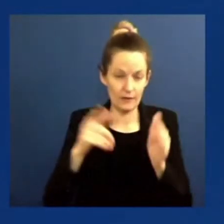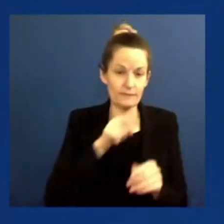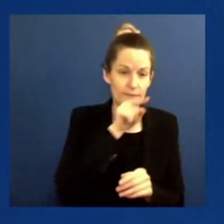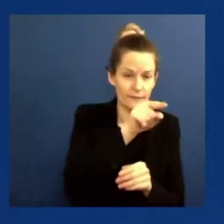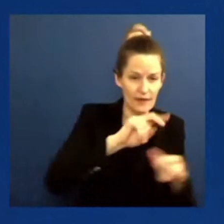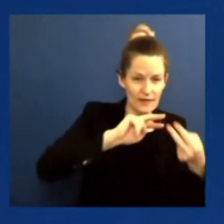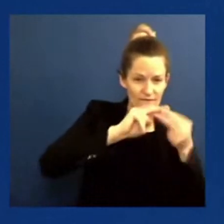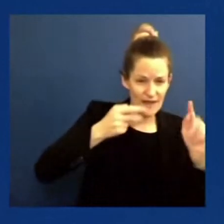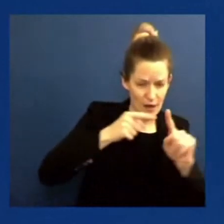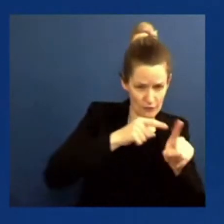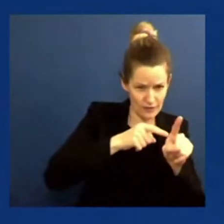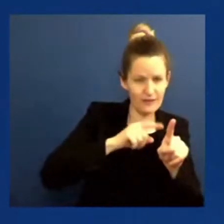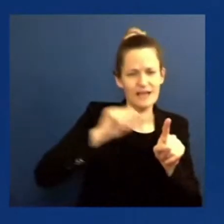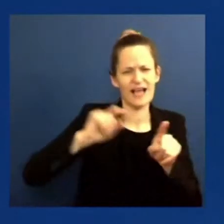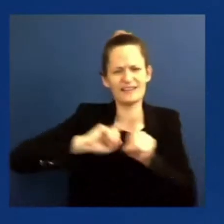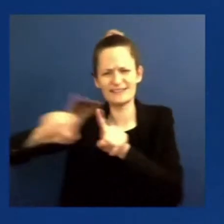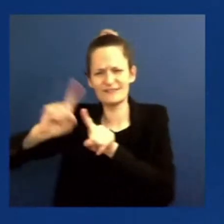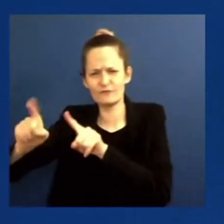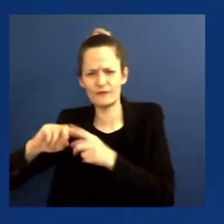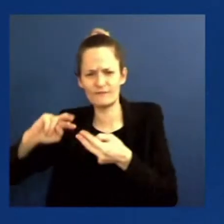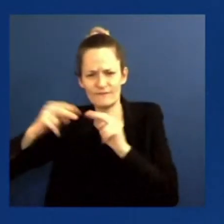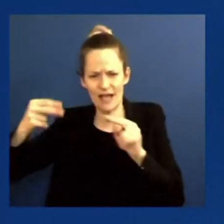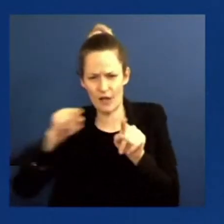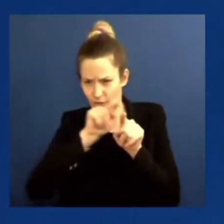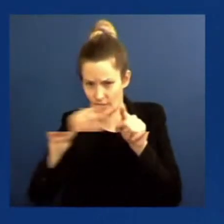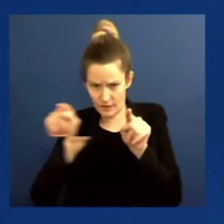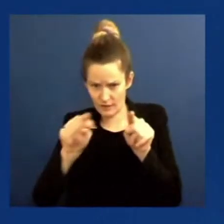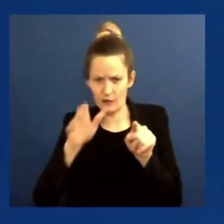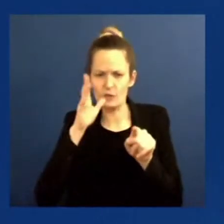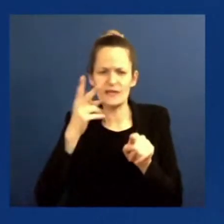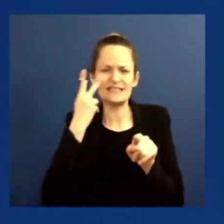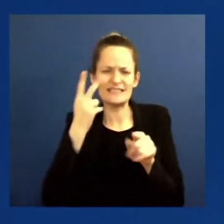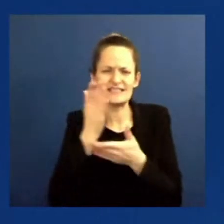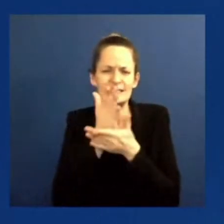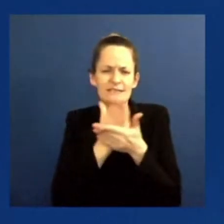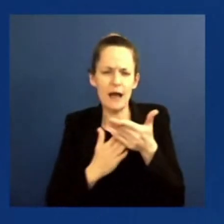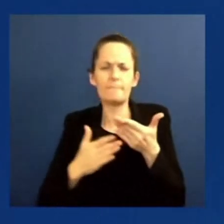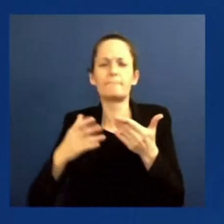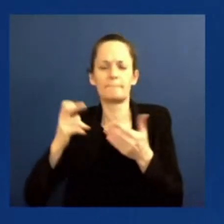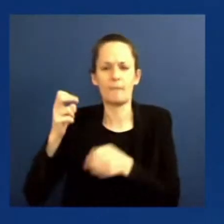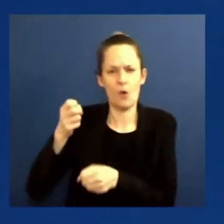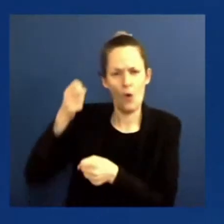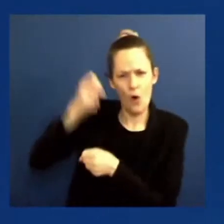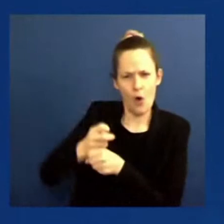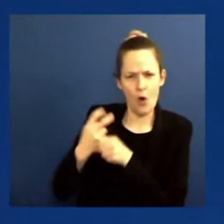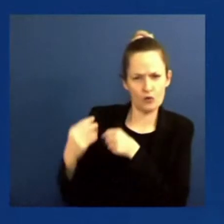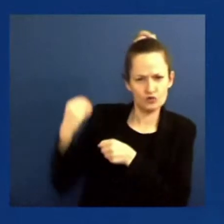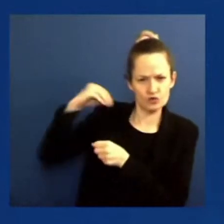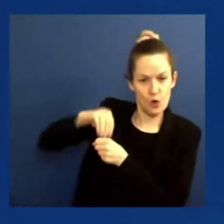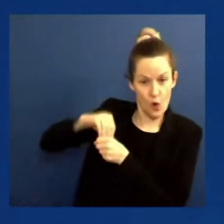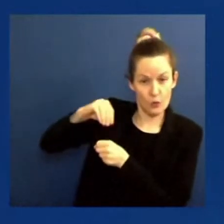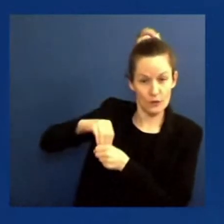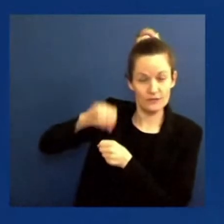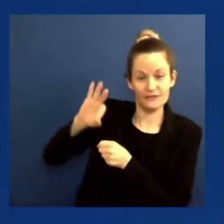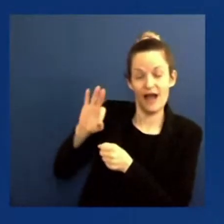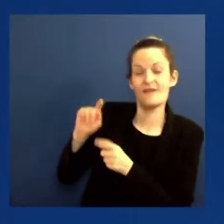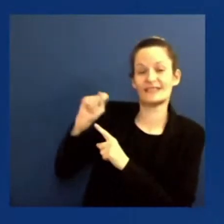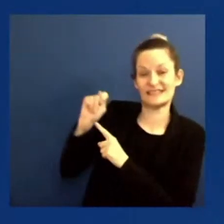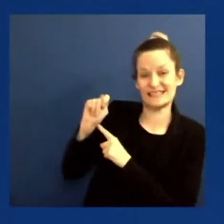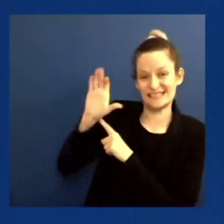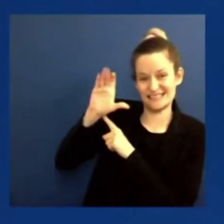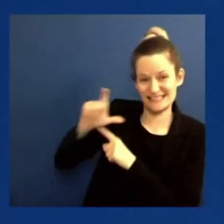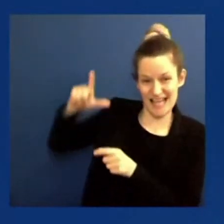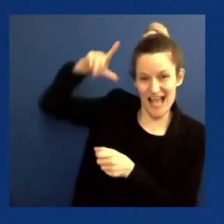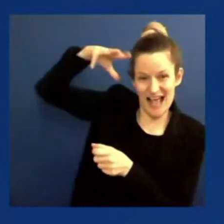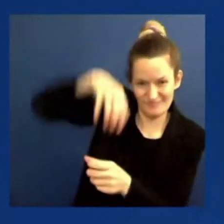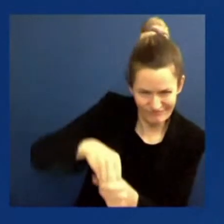deal of conservation of these T cell epitopes, so that even though the variant changes, either